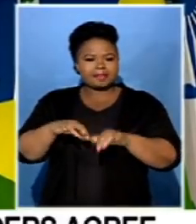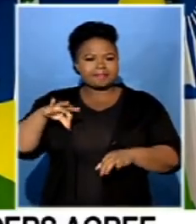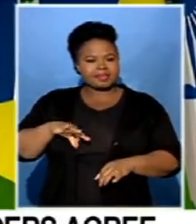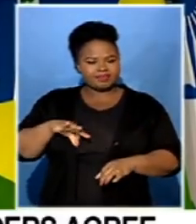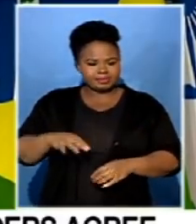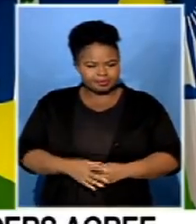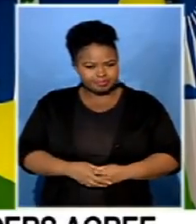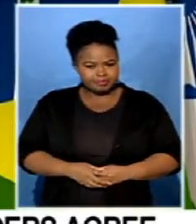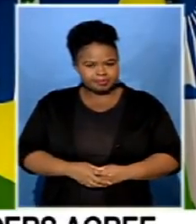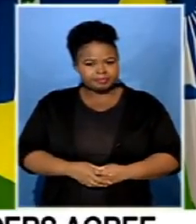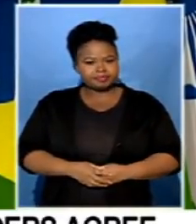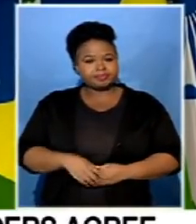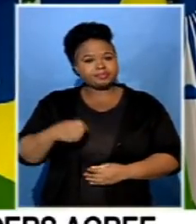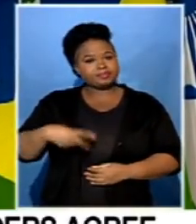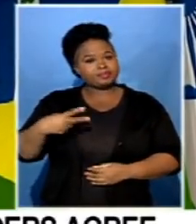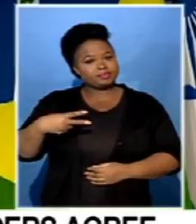Second,